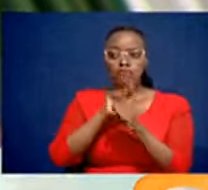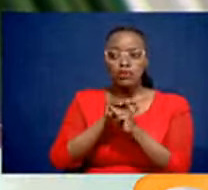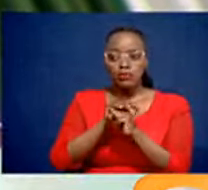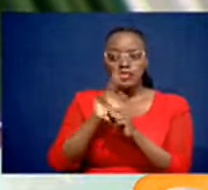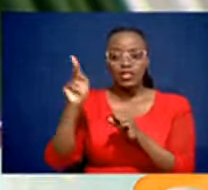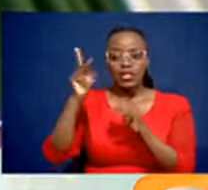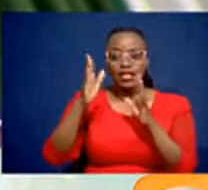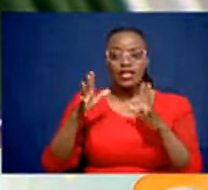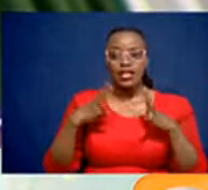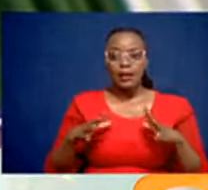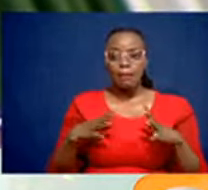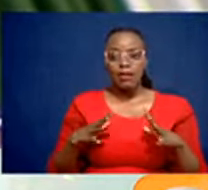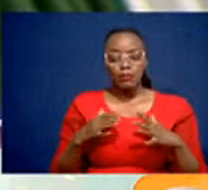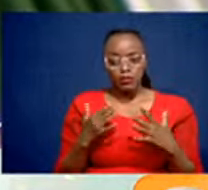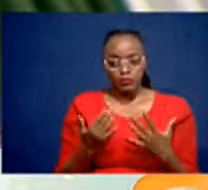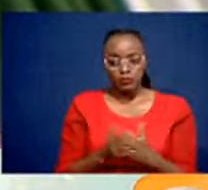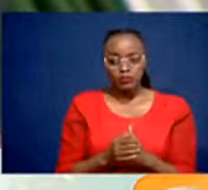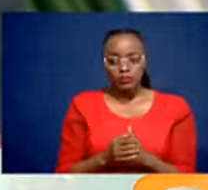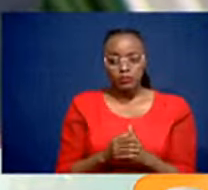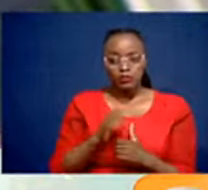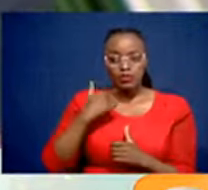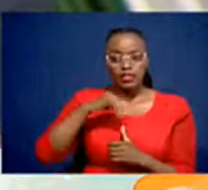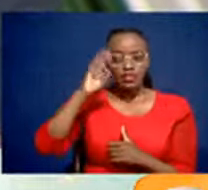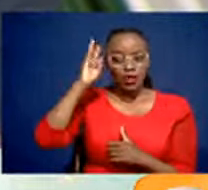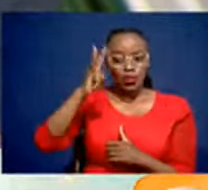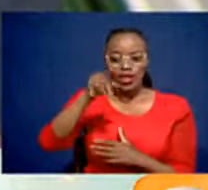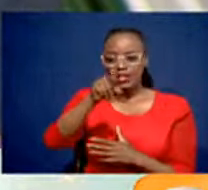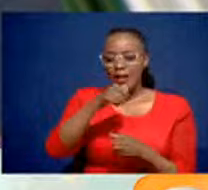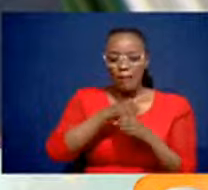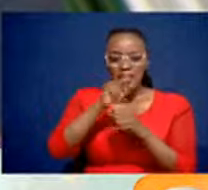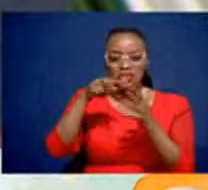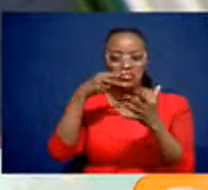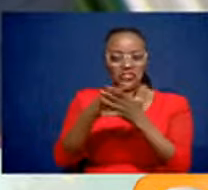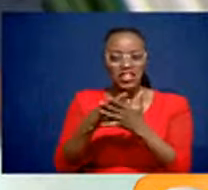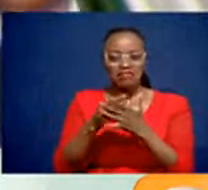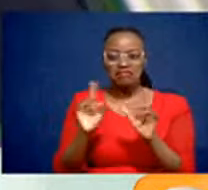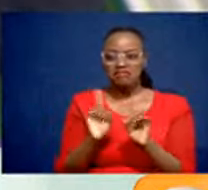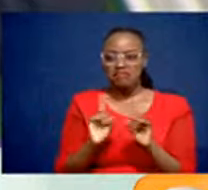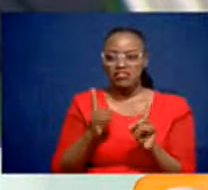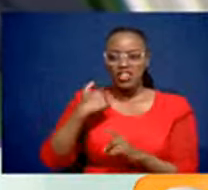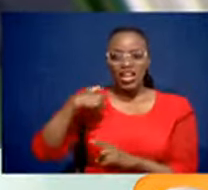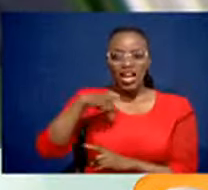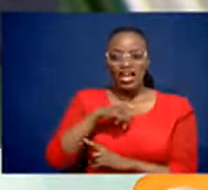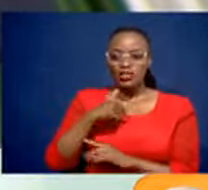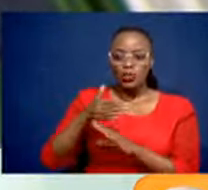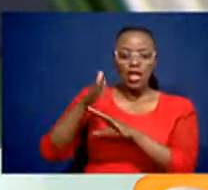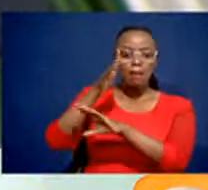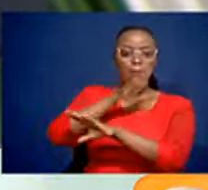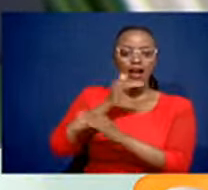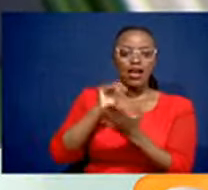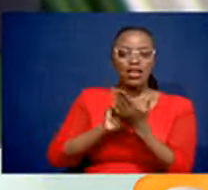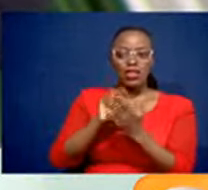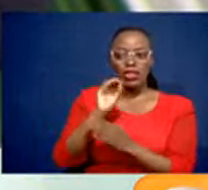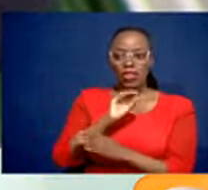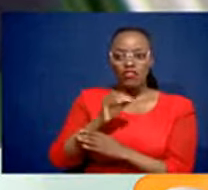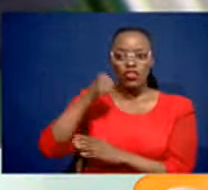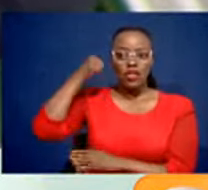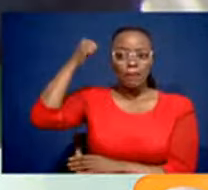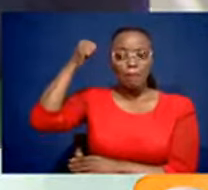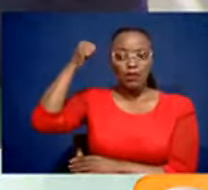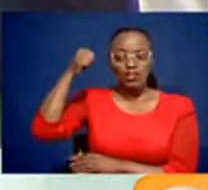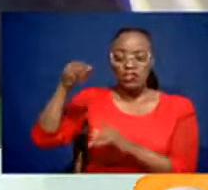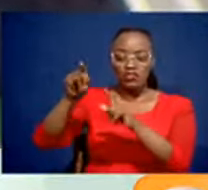people of Kenya that we will not let you down. We will never go back to the politics